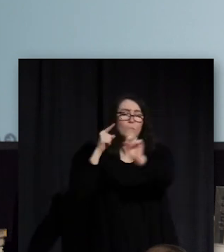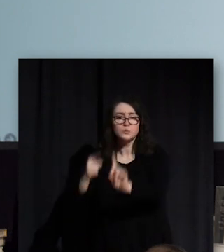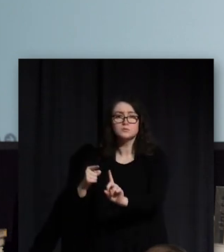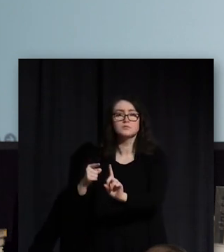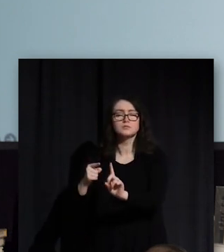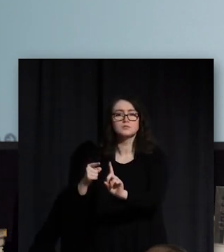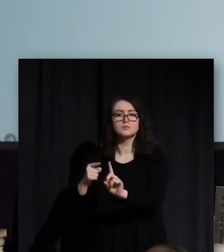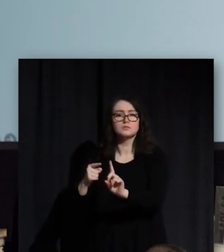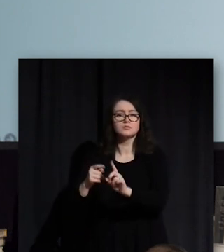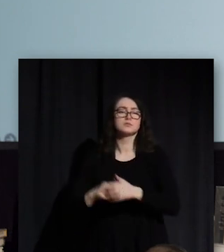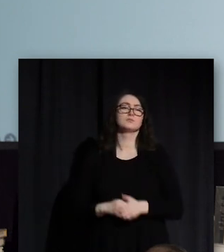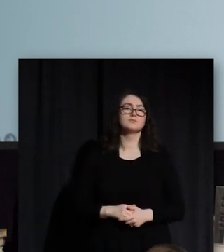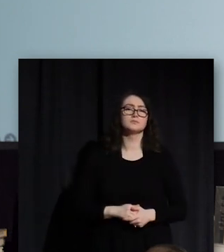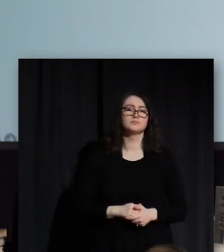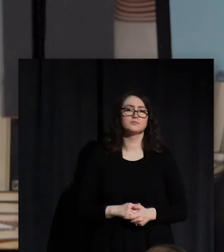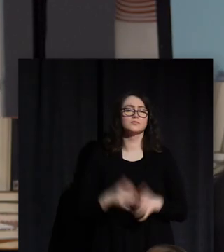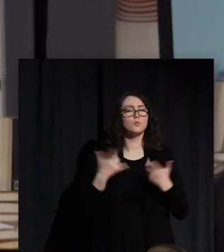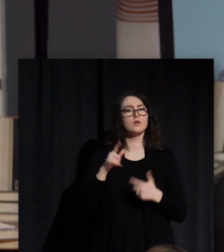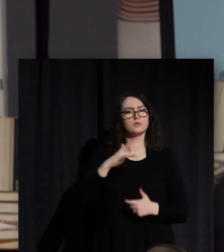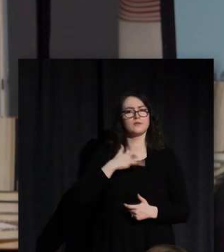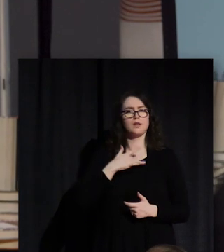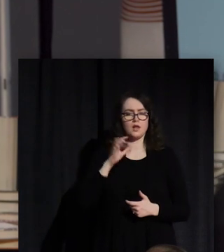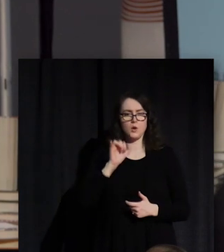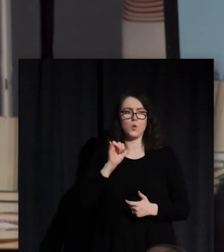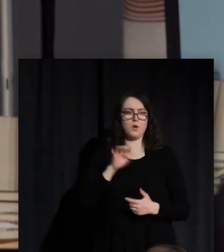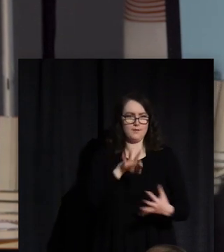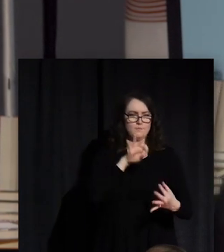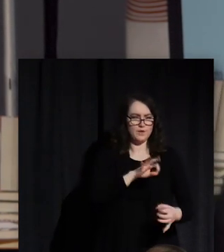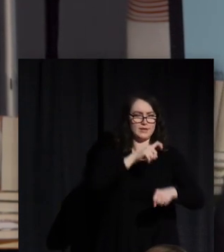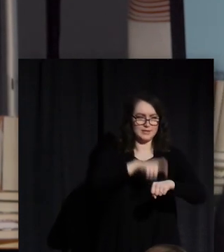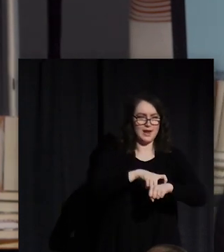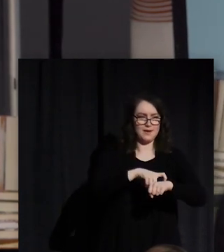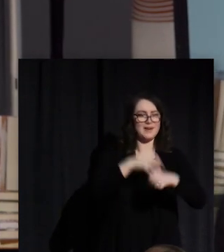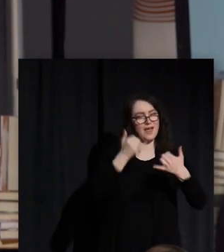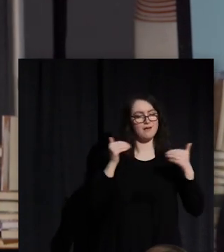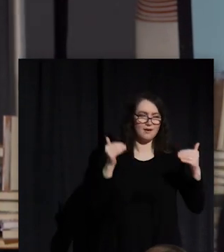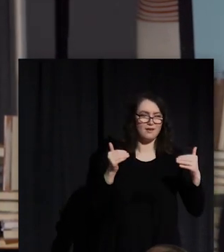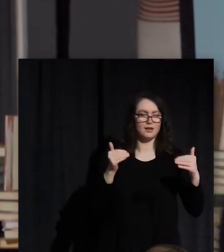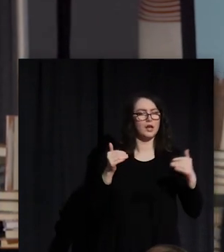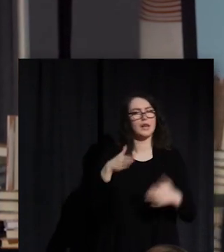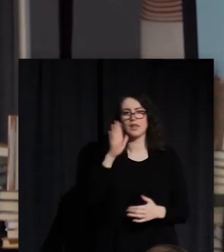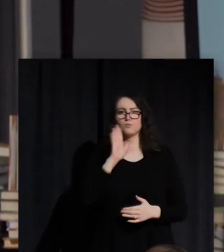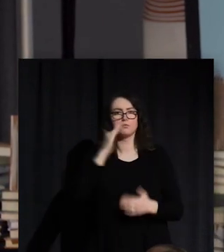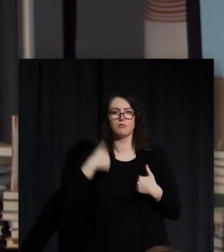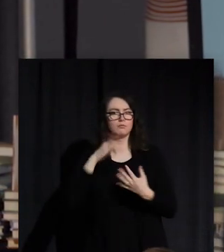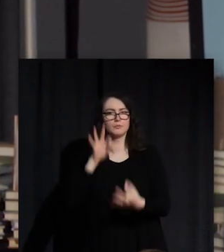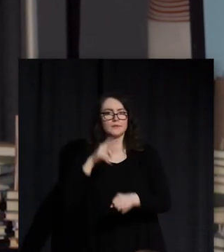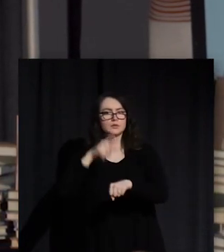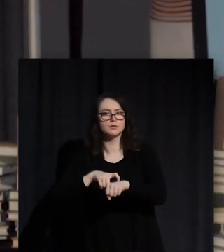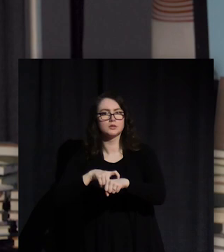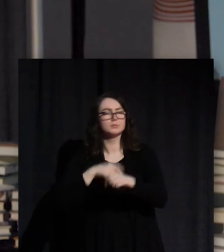lead. Don't wait till the timing or plan is perfect, because it never will be. Whether I'm trying to win a